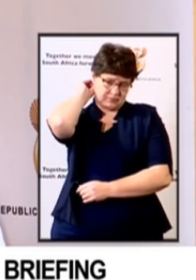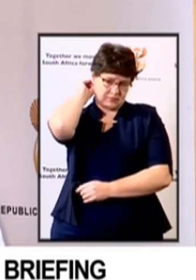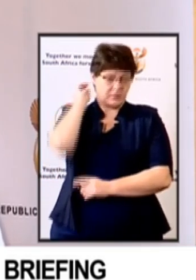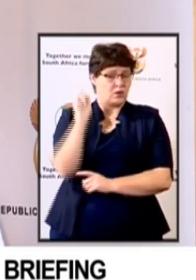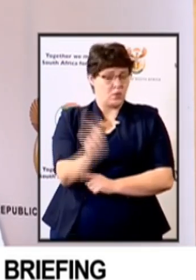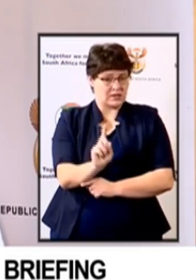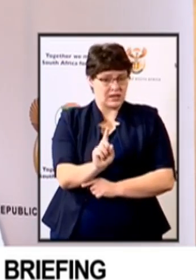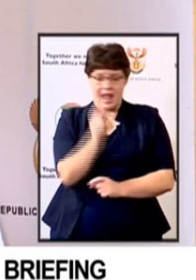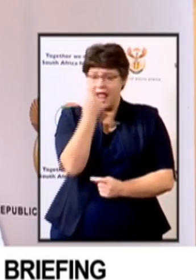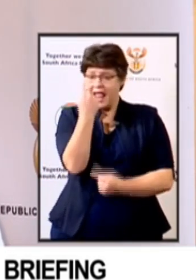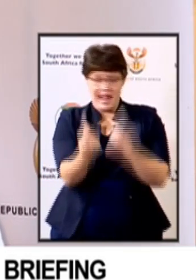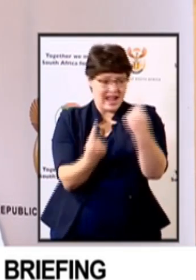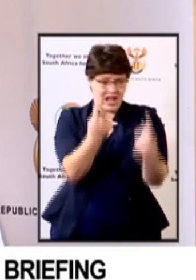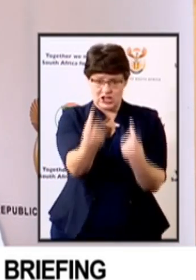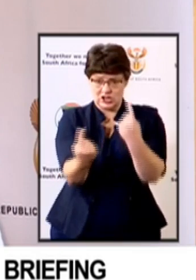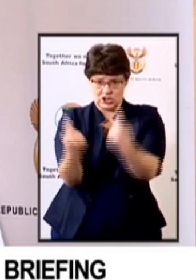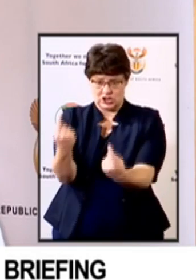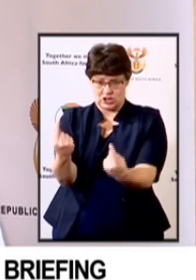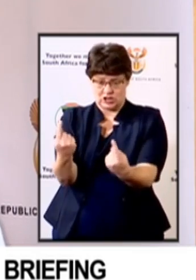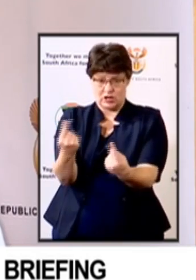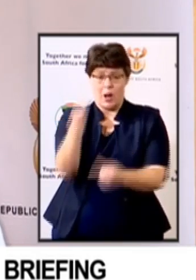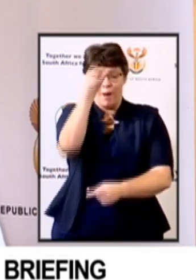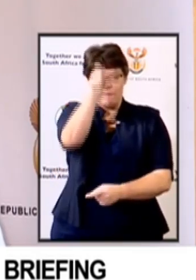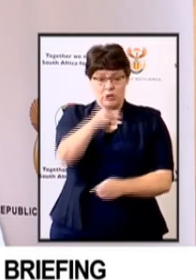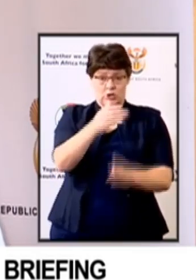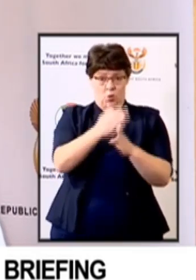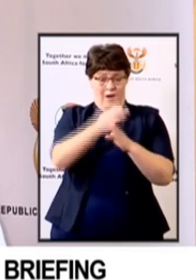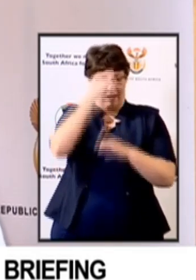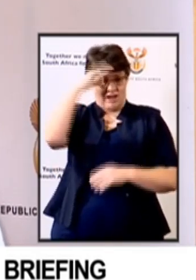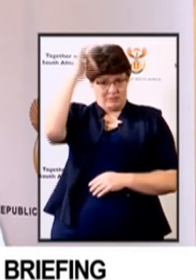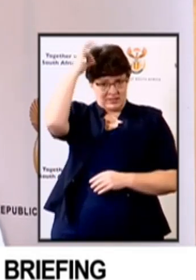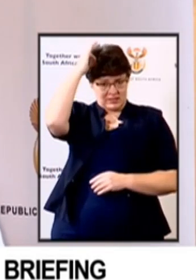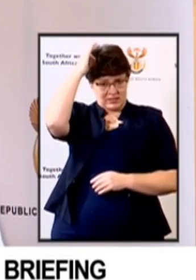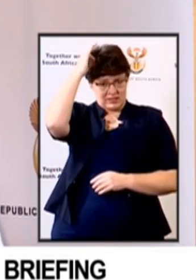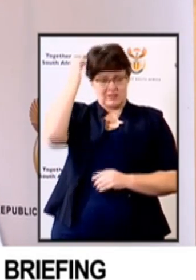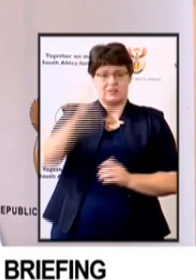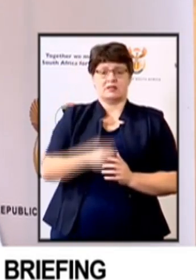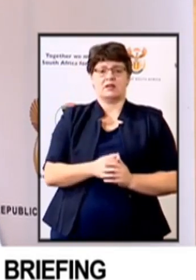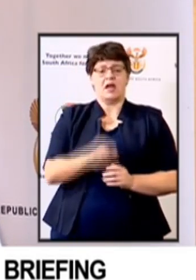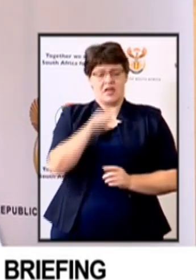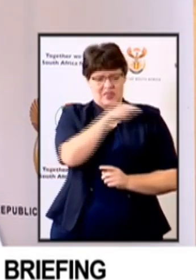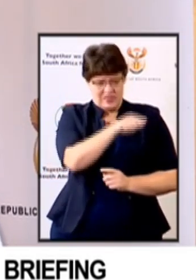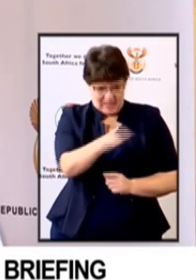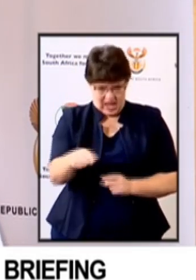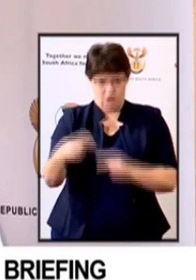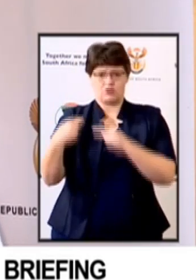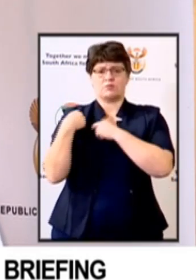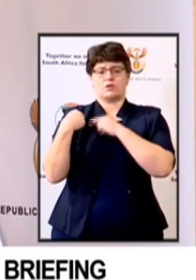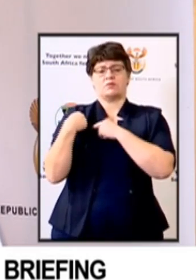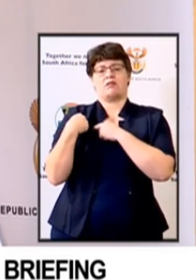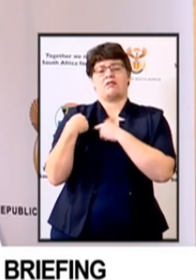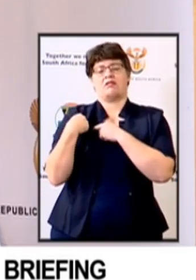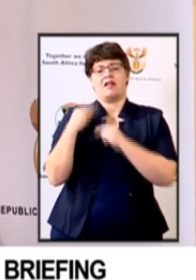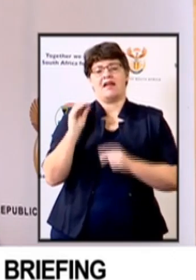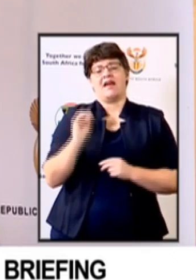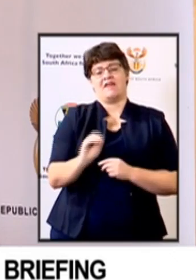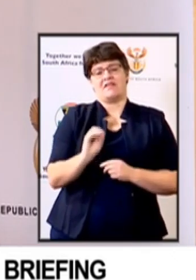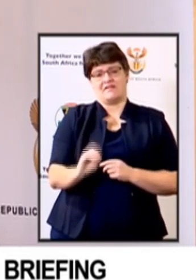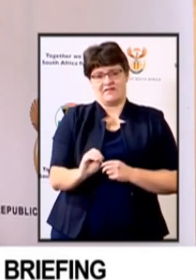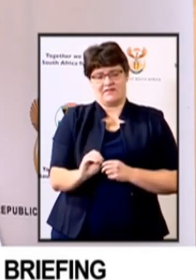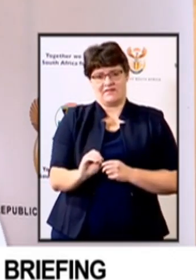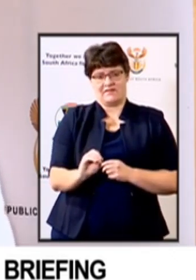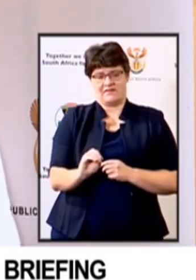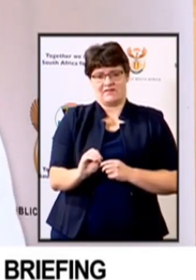one of them out there have a personal duty over and above